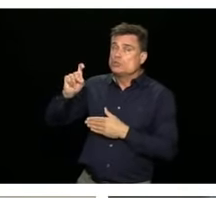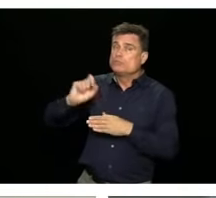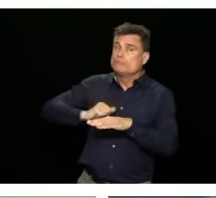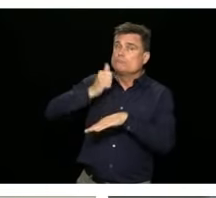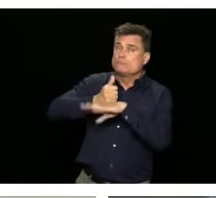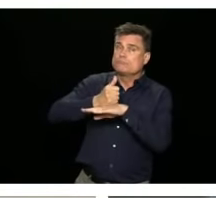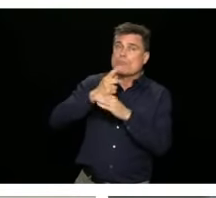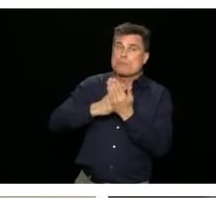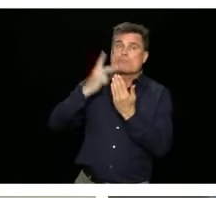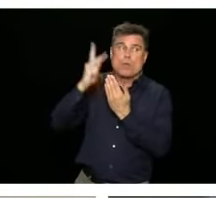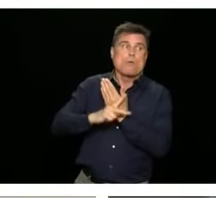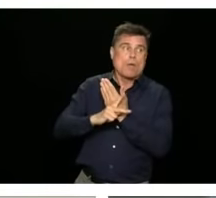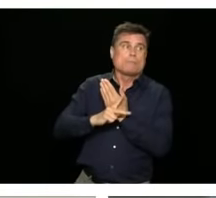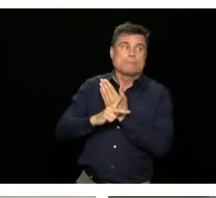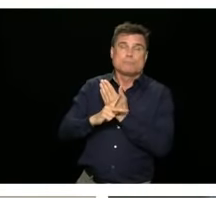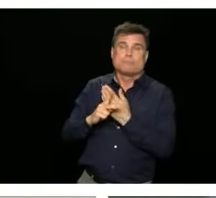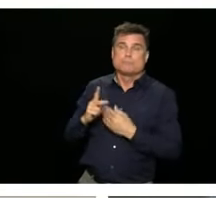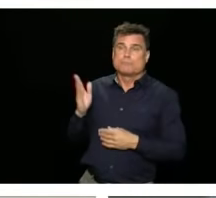So